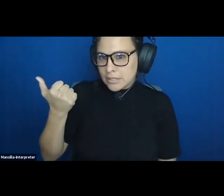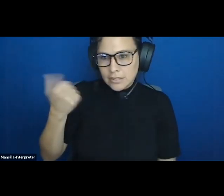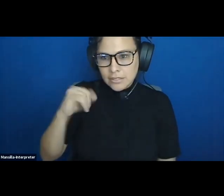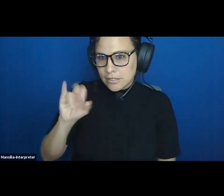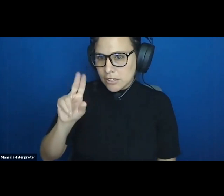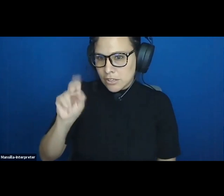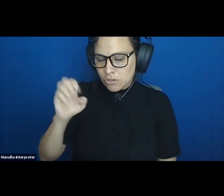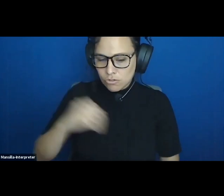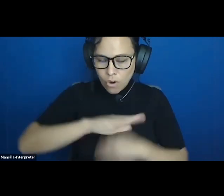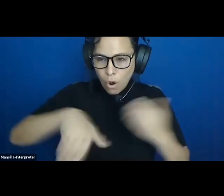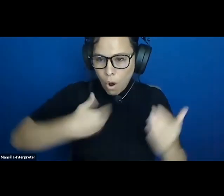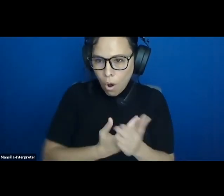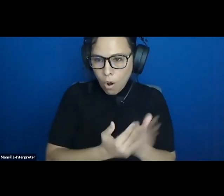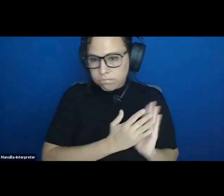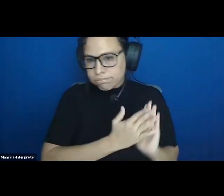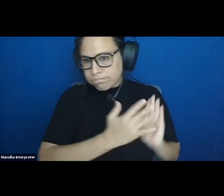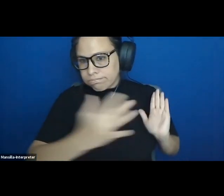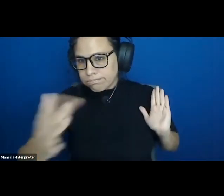magazine collections,